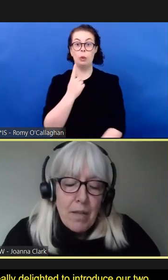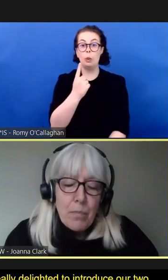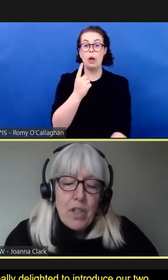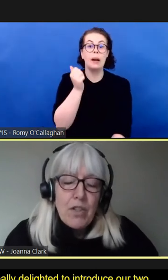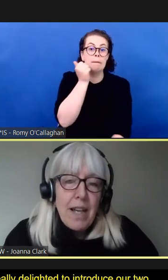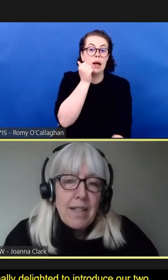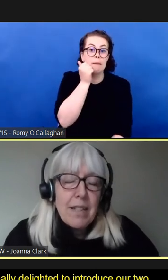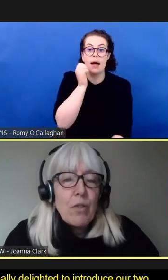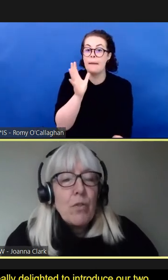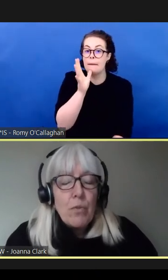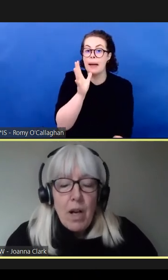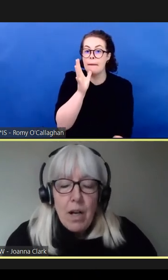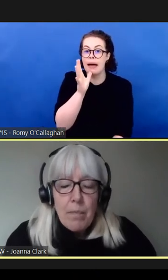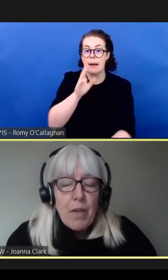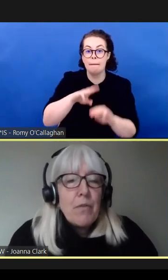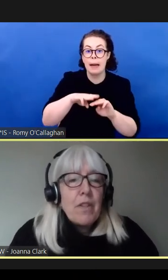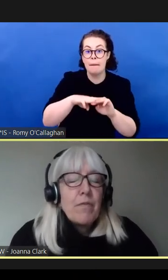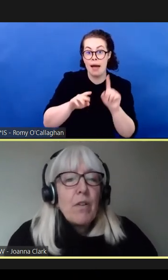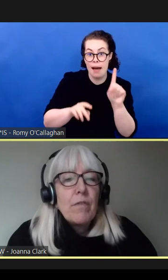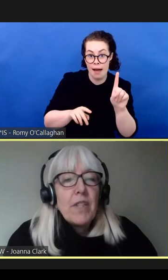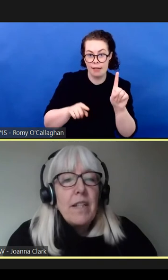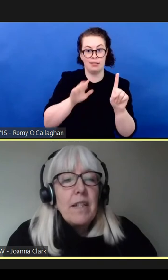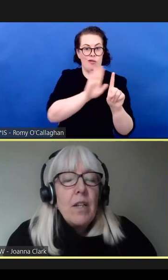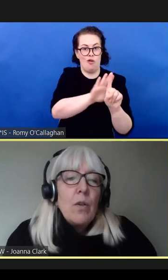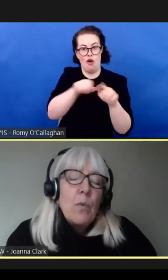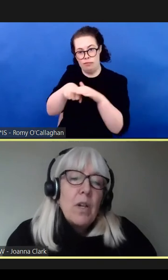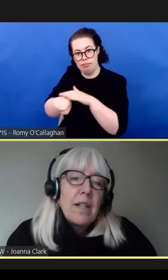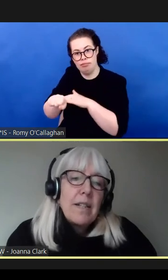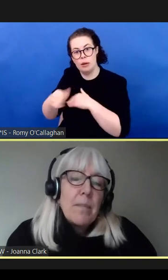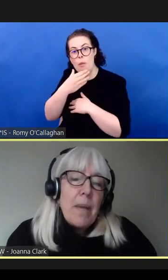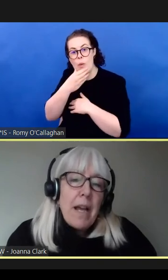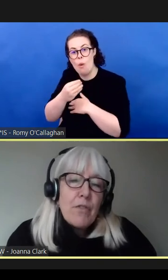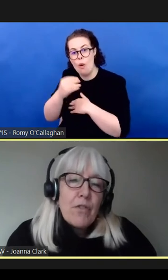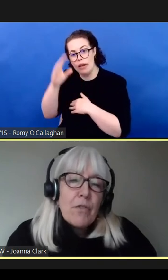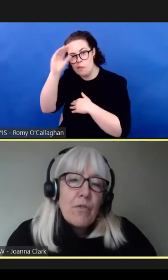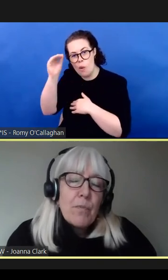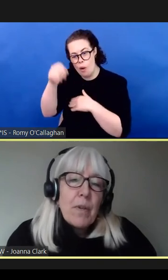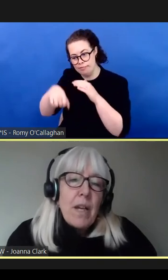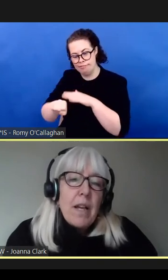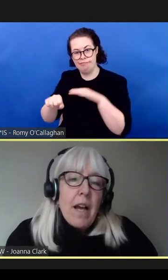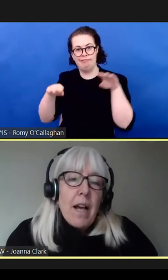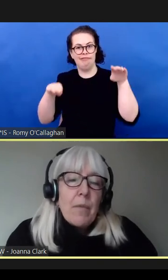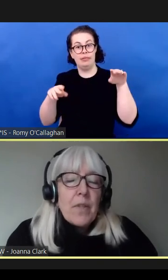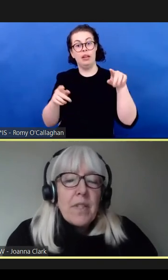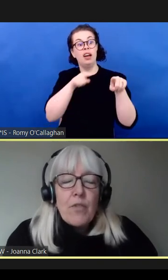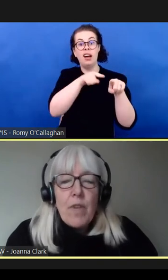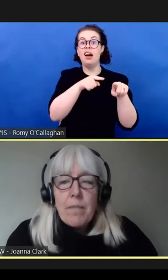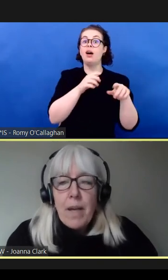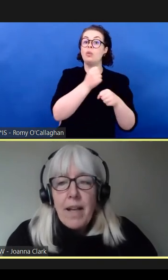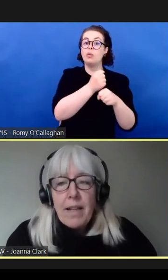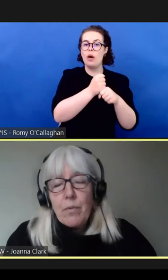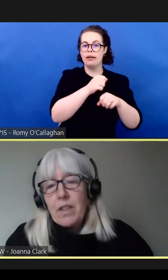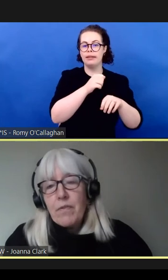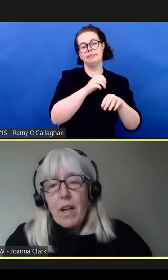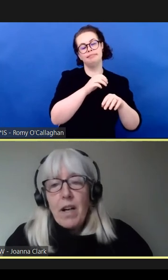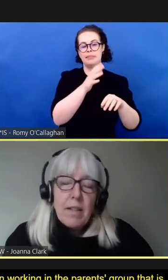Protima and Boydonath, who are both involved in work and in a parents group that is run